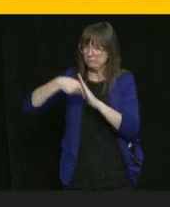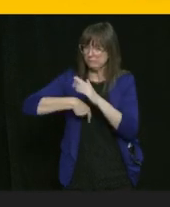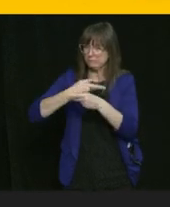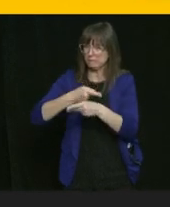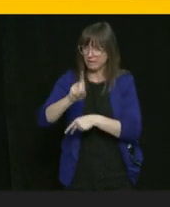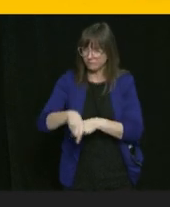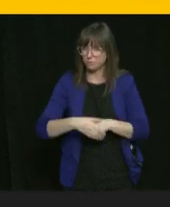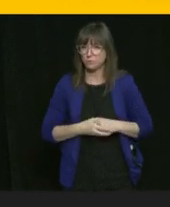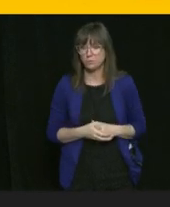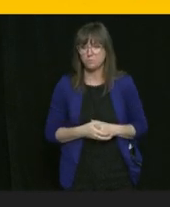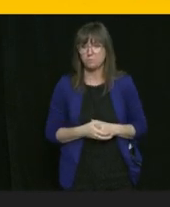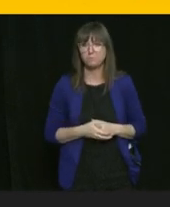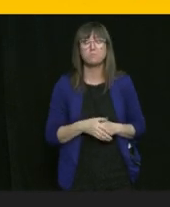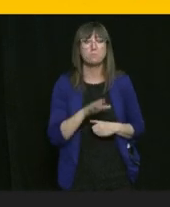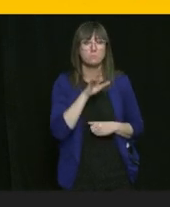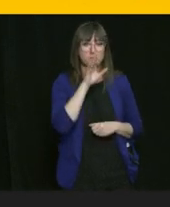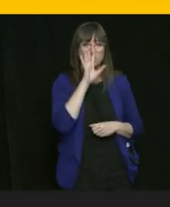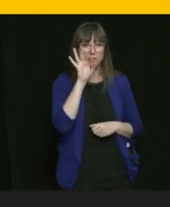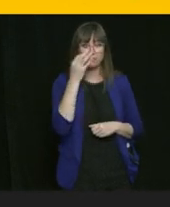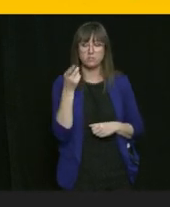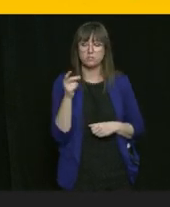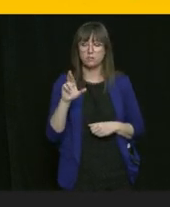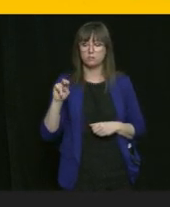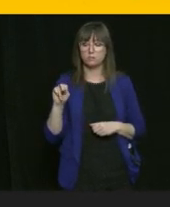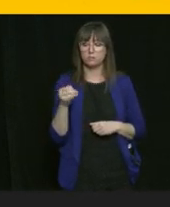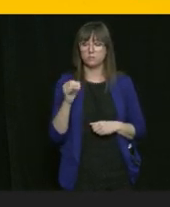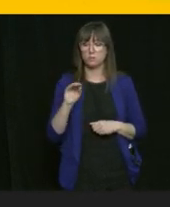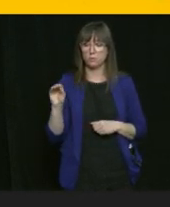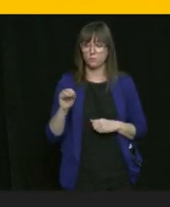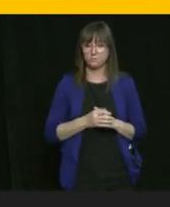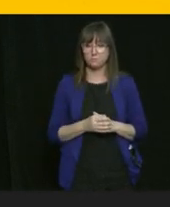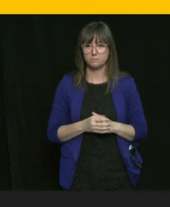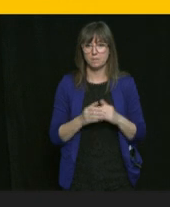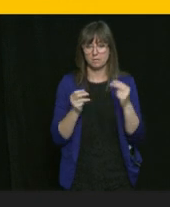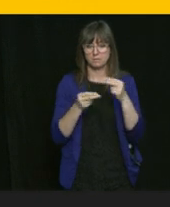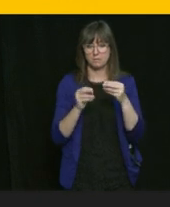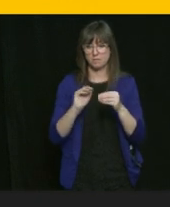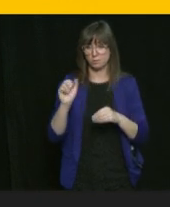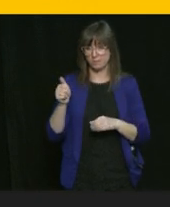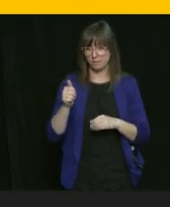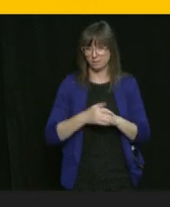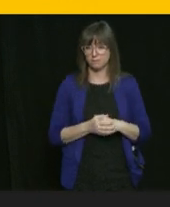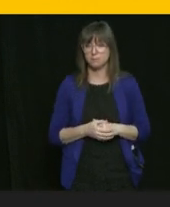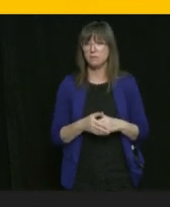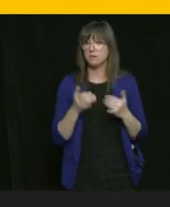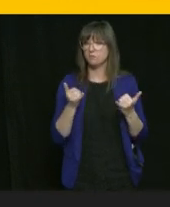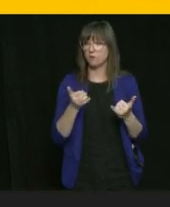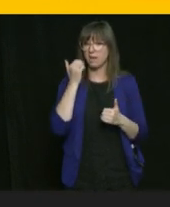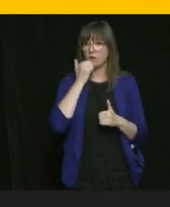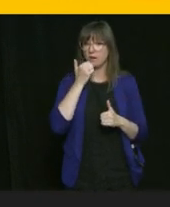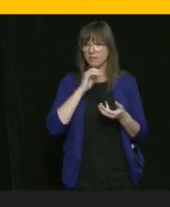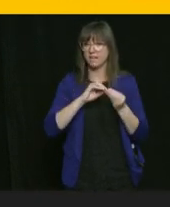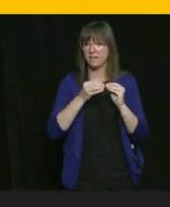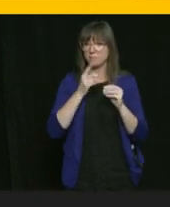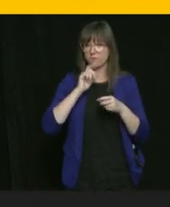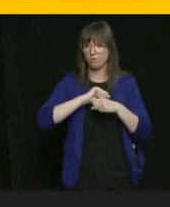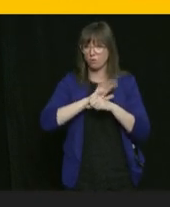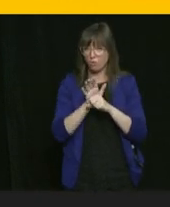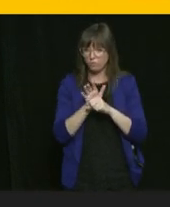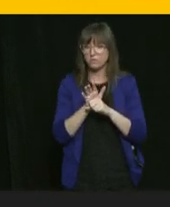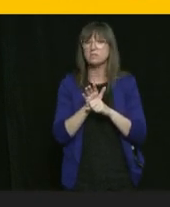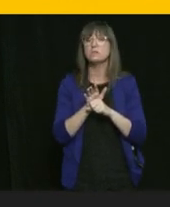lower. Diapositive this. Slide 10. Currently, the daily number of COVID-19 cases